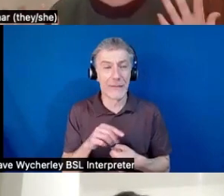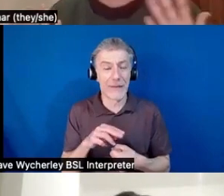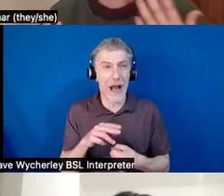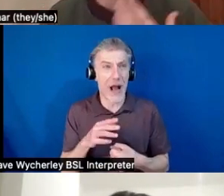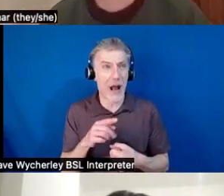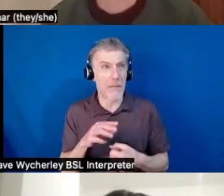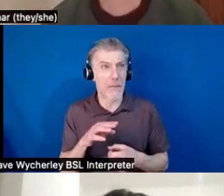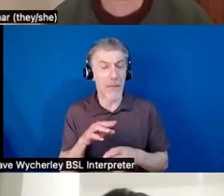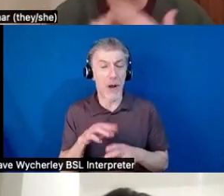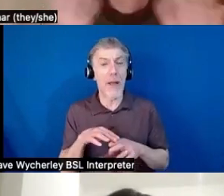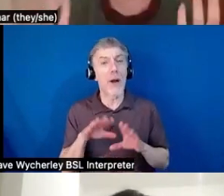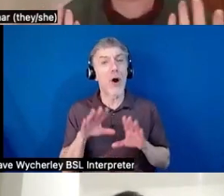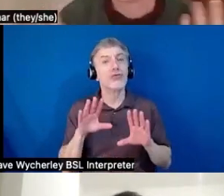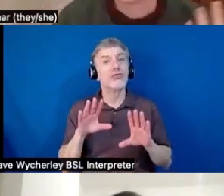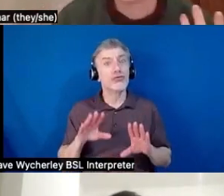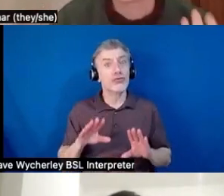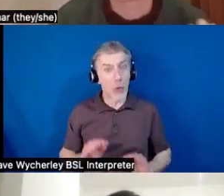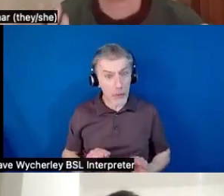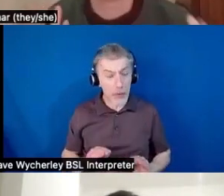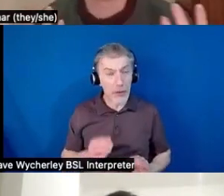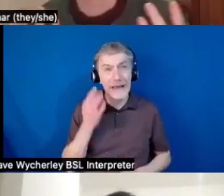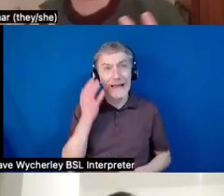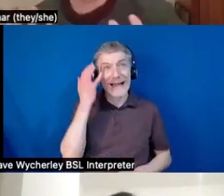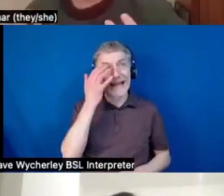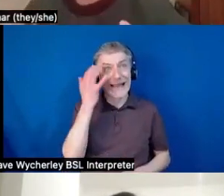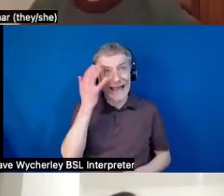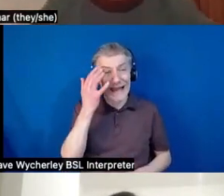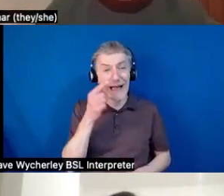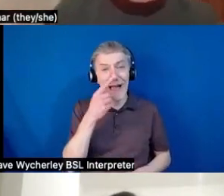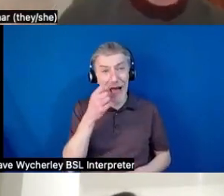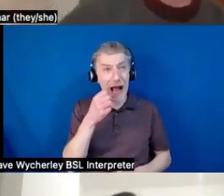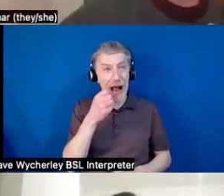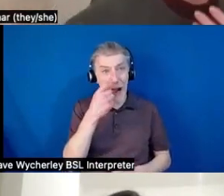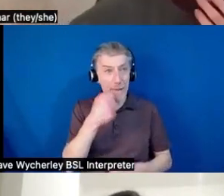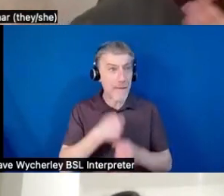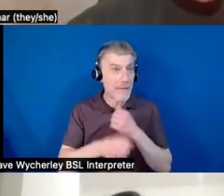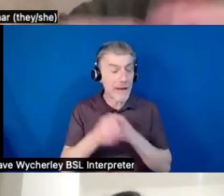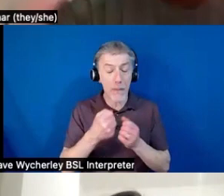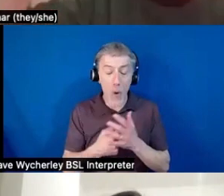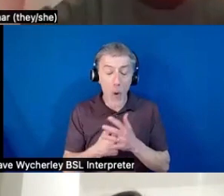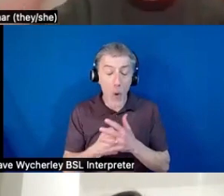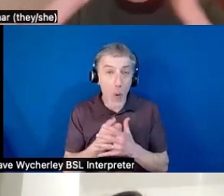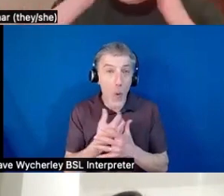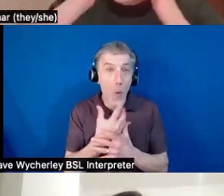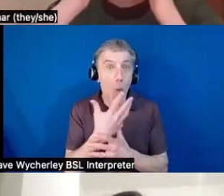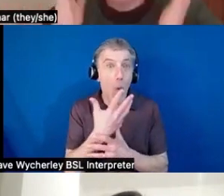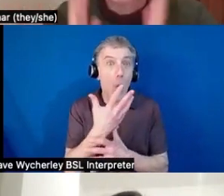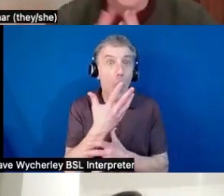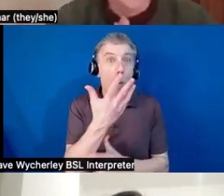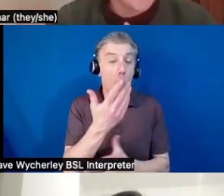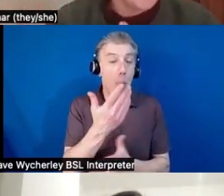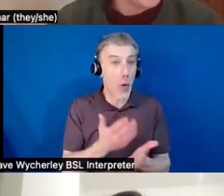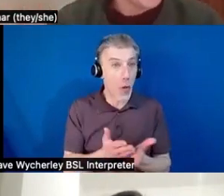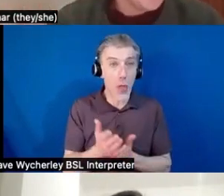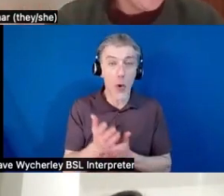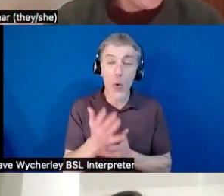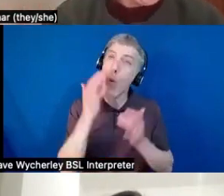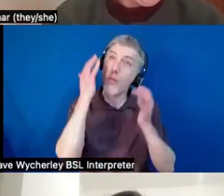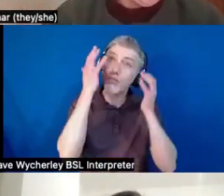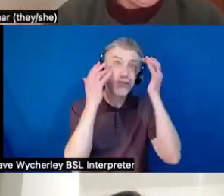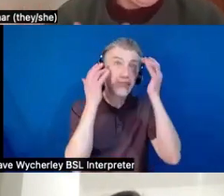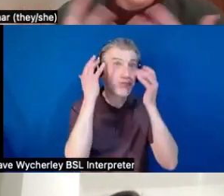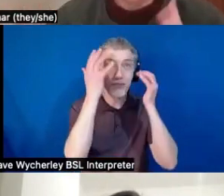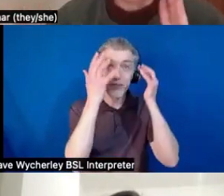that can come from that, some exciting ideas that will blossom and can maybe explode from